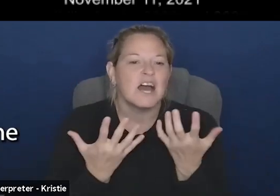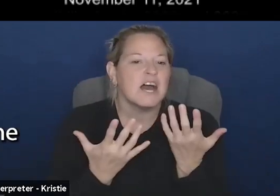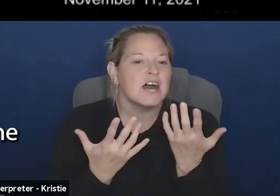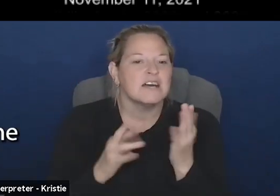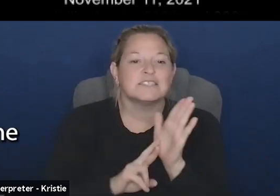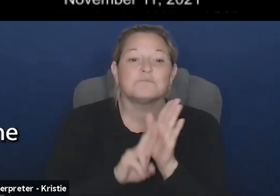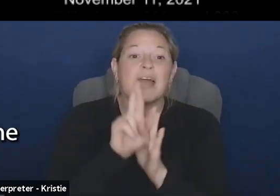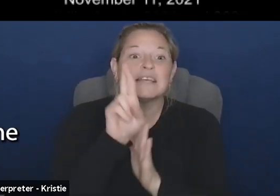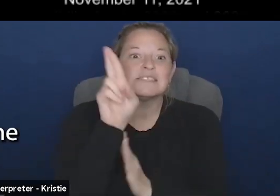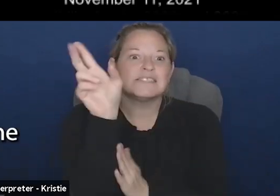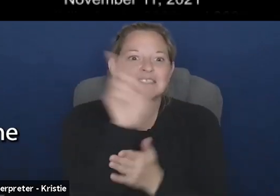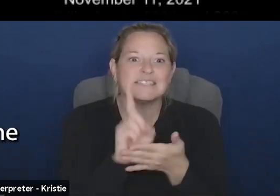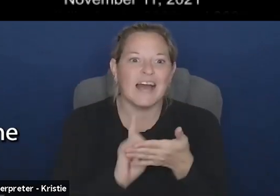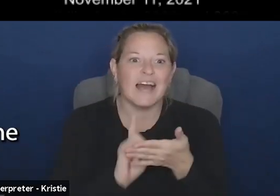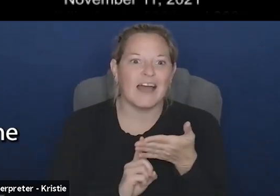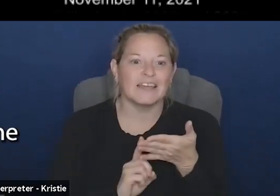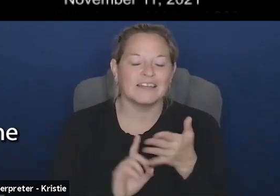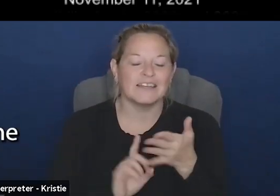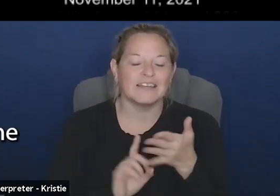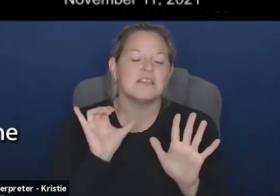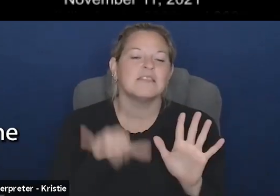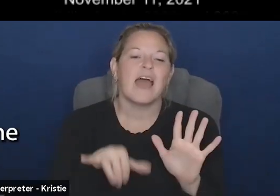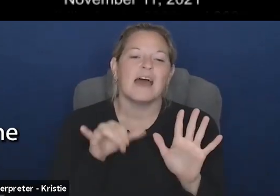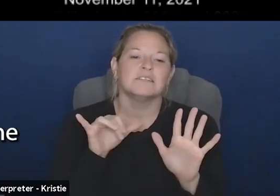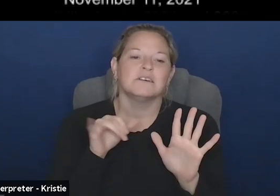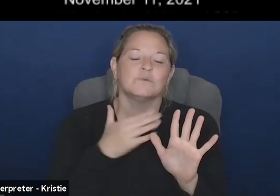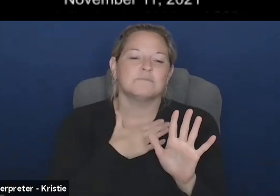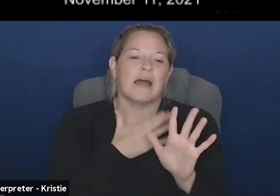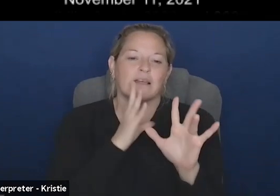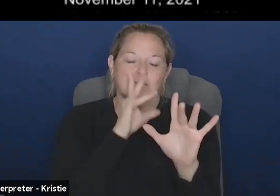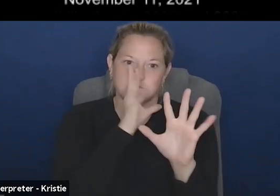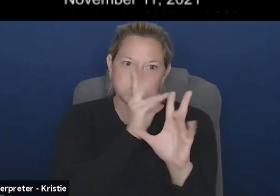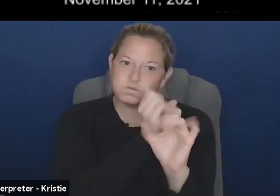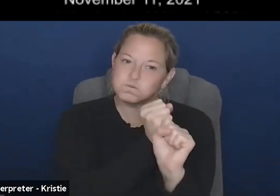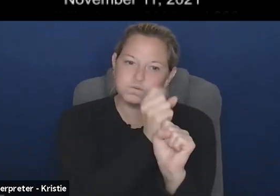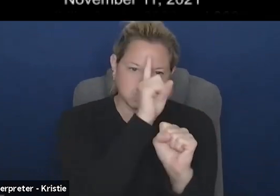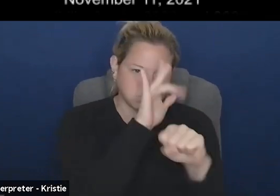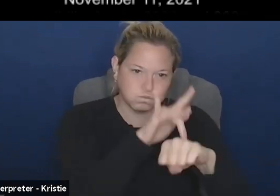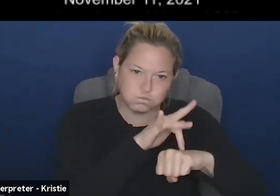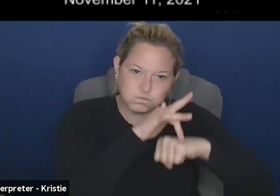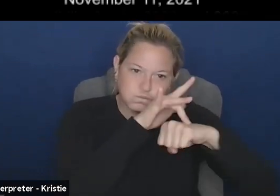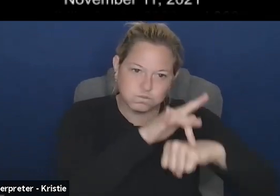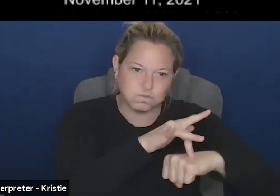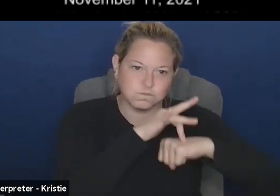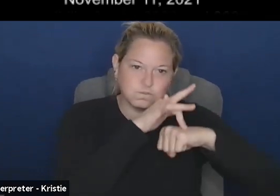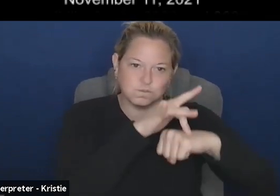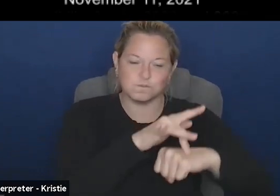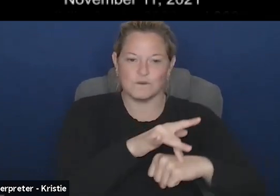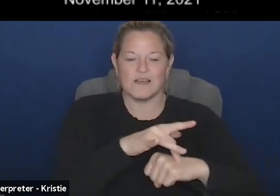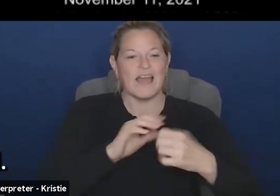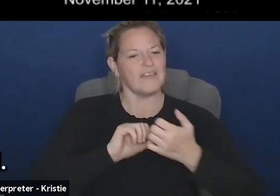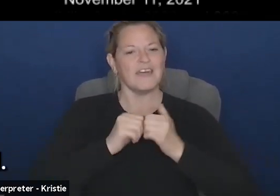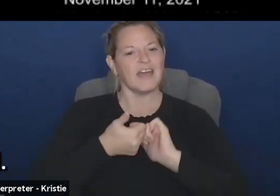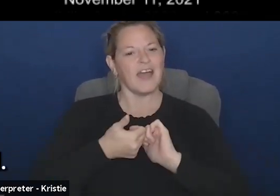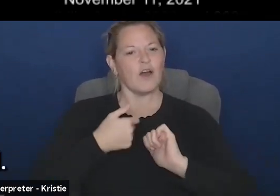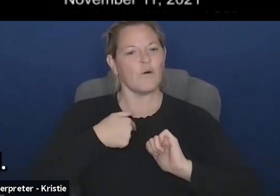of those things were fascinating to me as a child and as a young adult. And how I came to